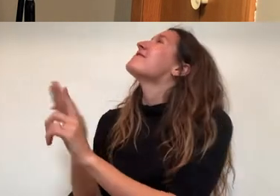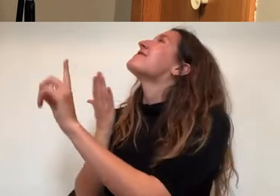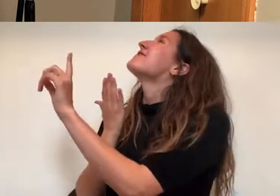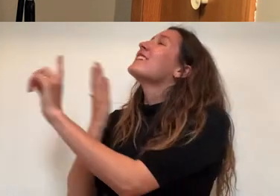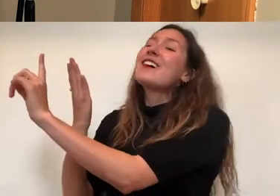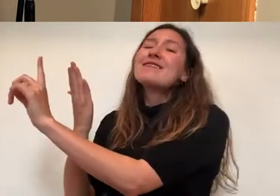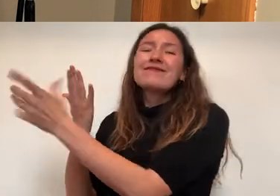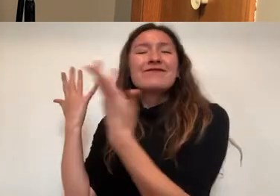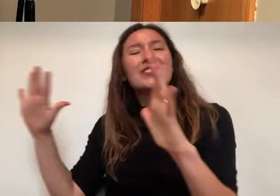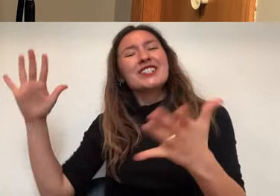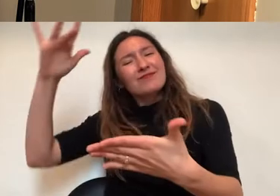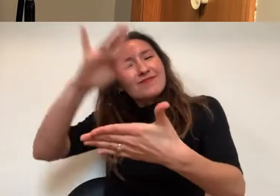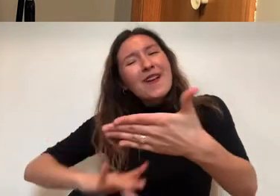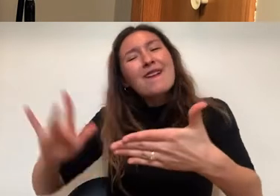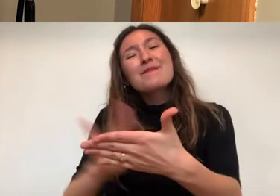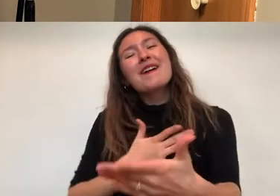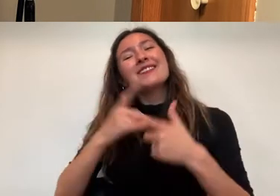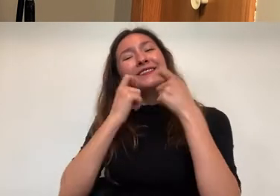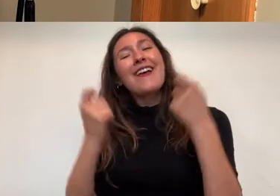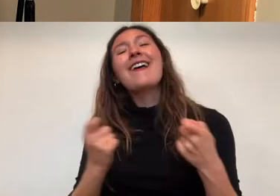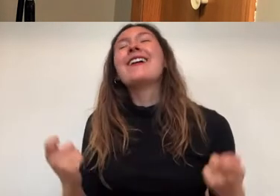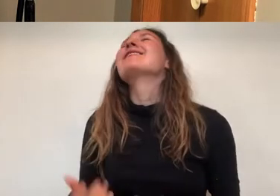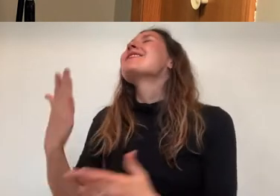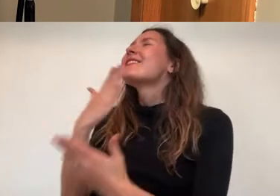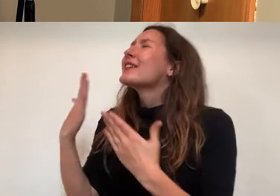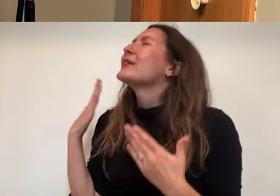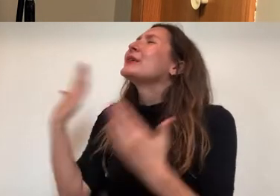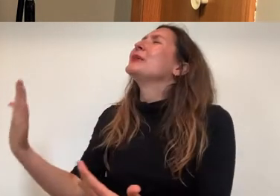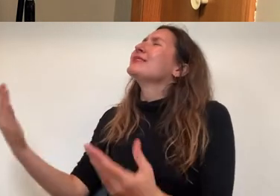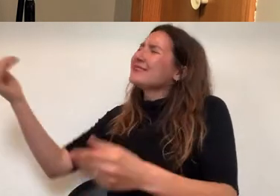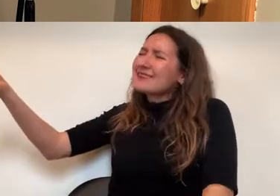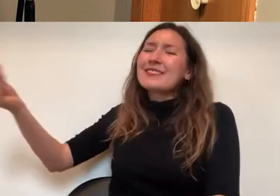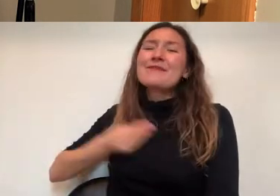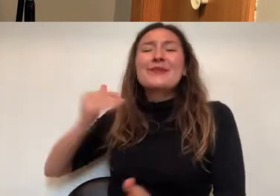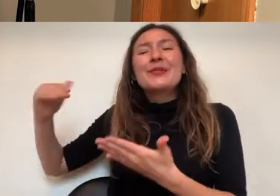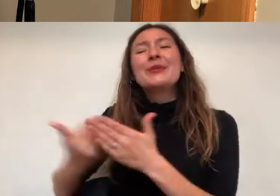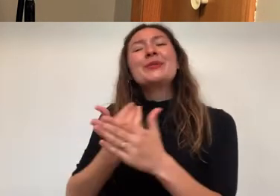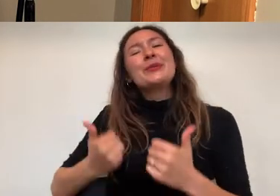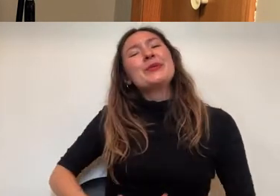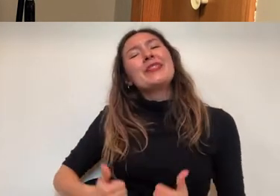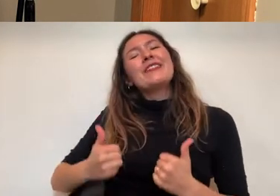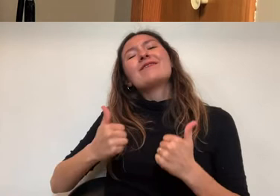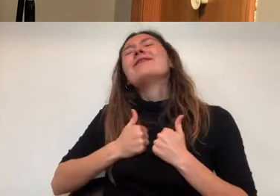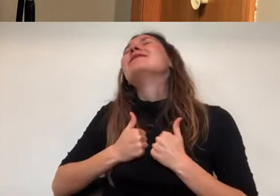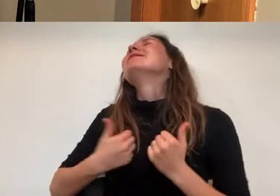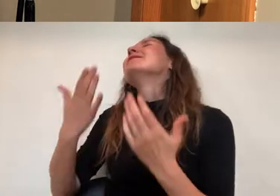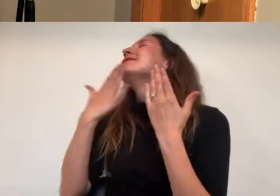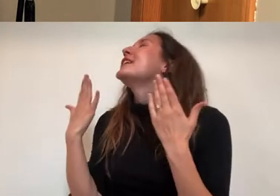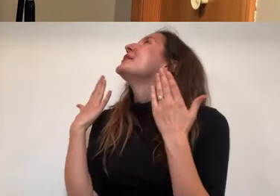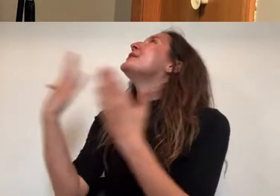the one who paid my debt and raised this life.